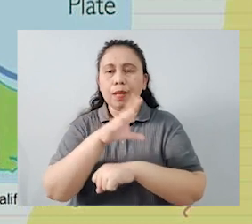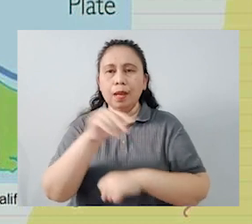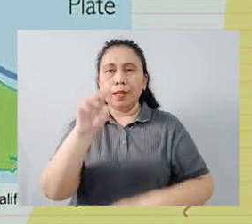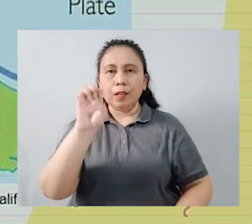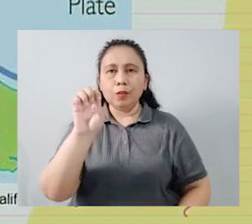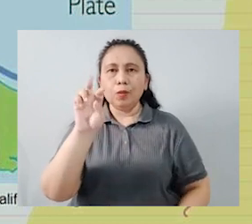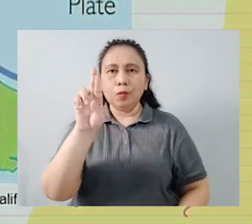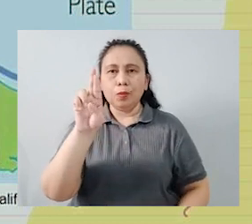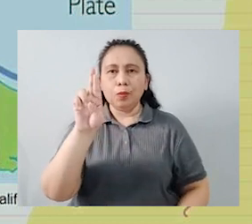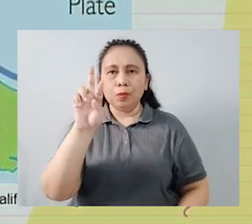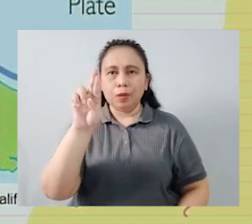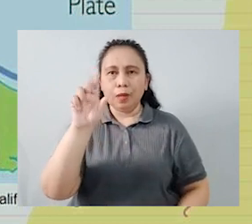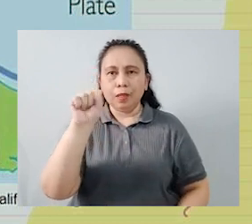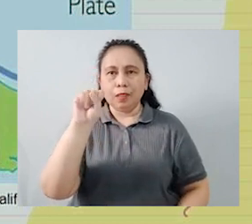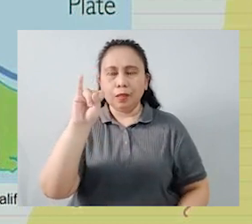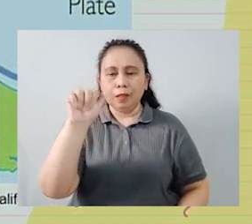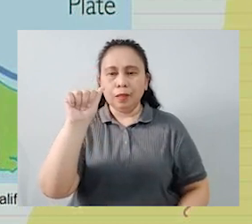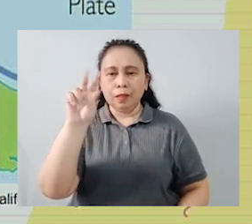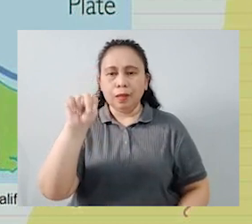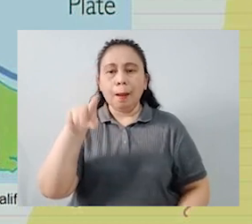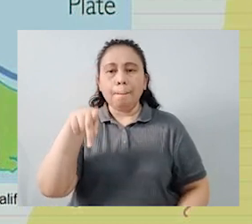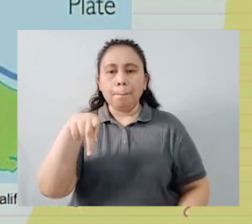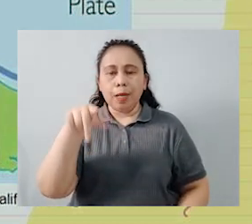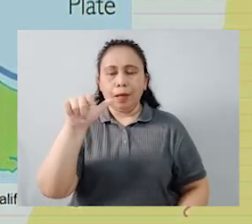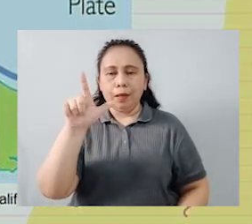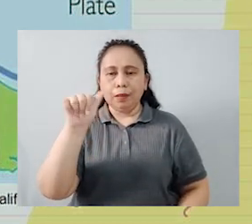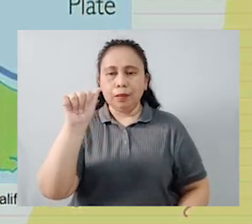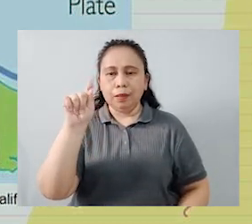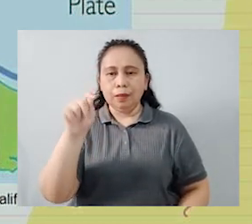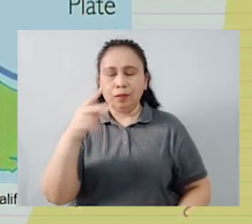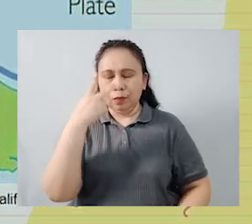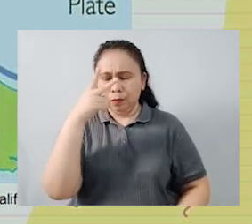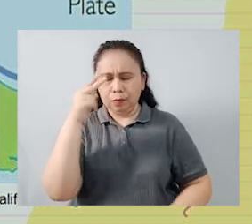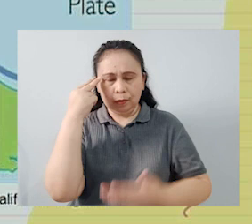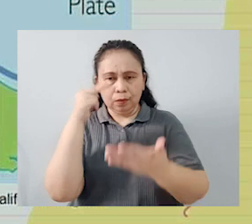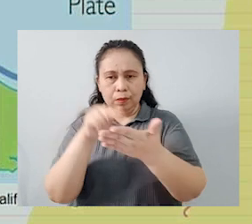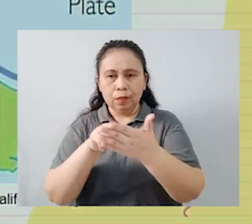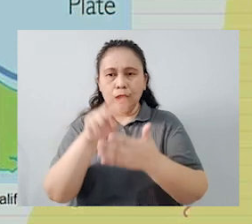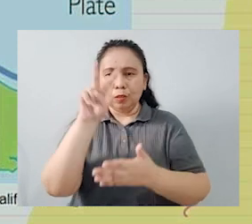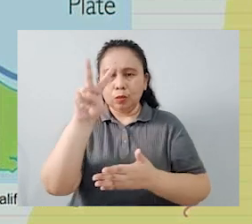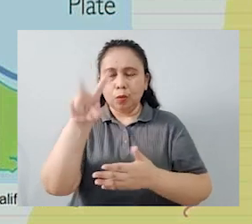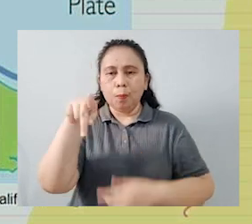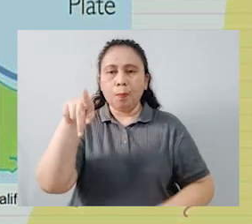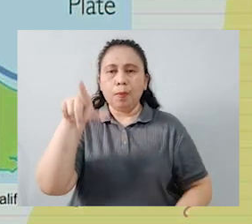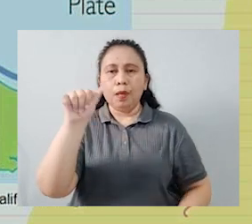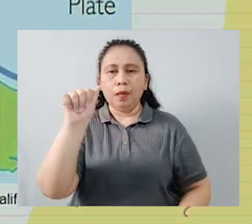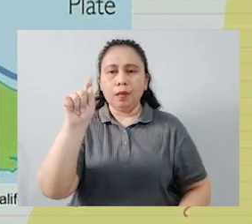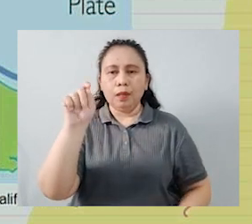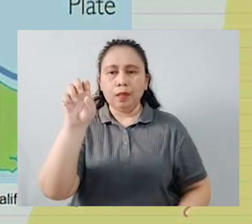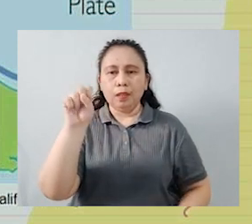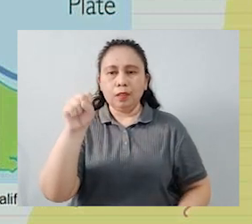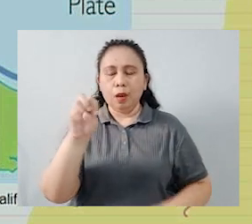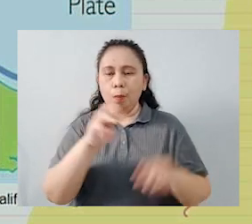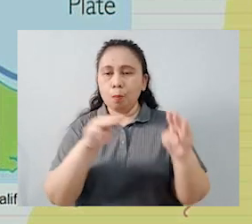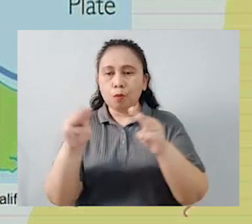and the Eurasian plate. You will notice that these two plates are moving towards each